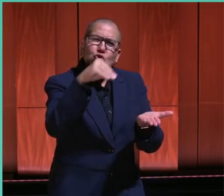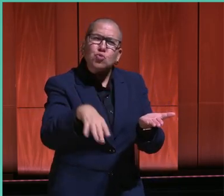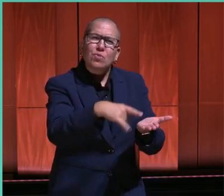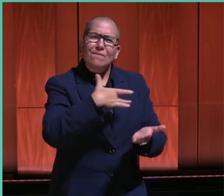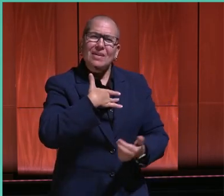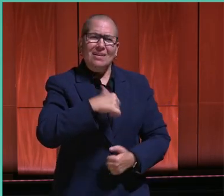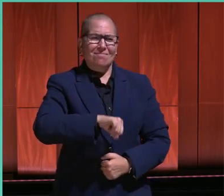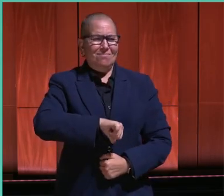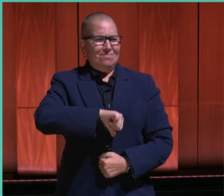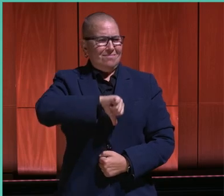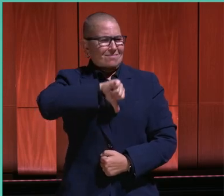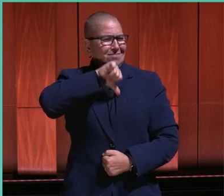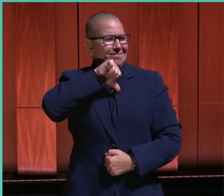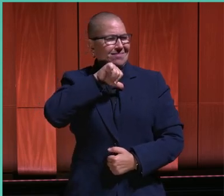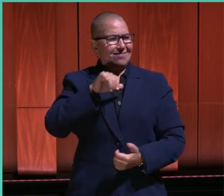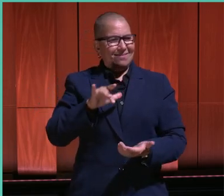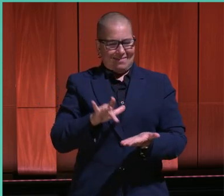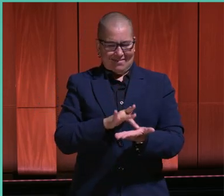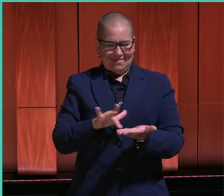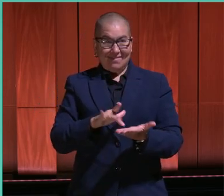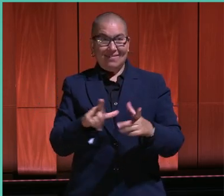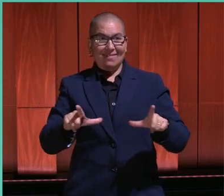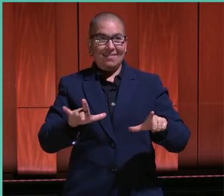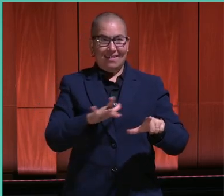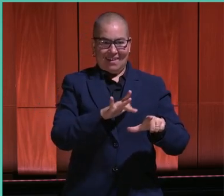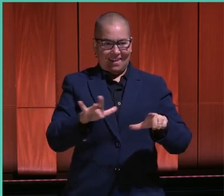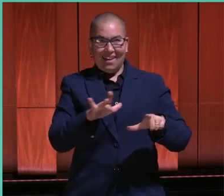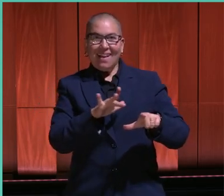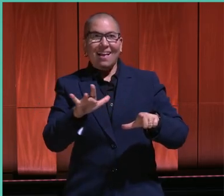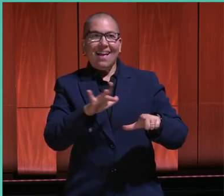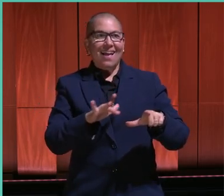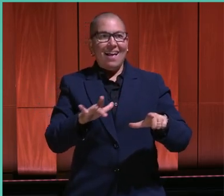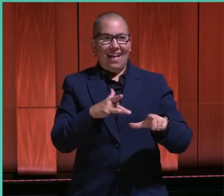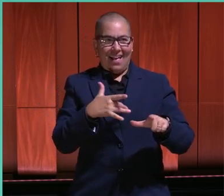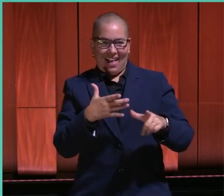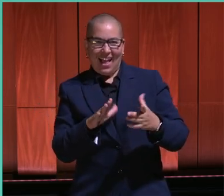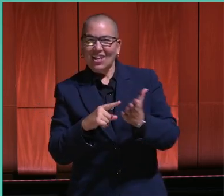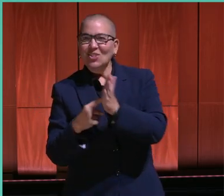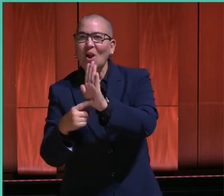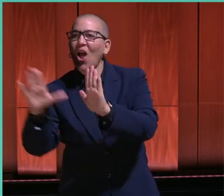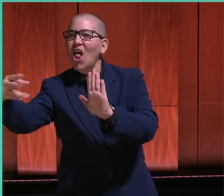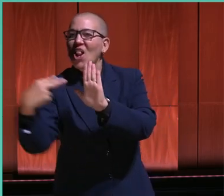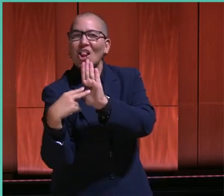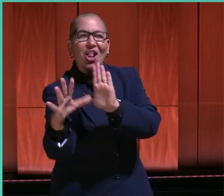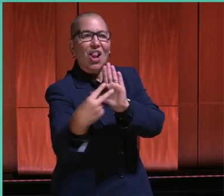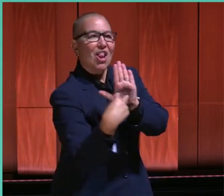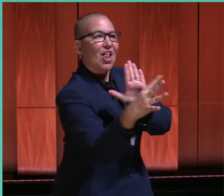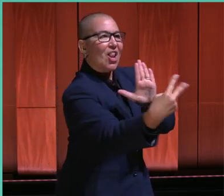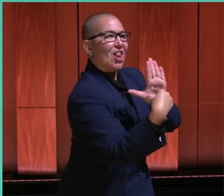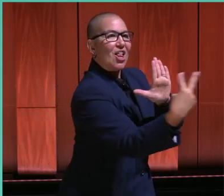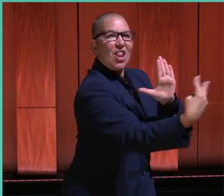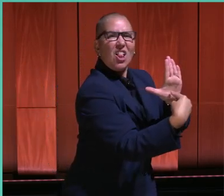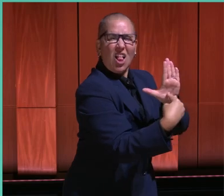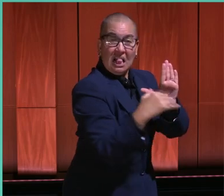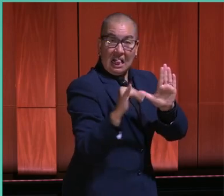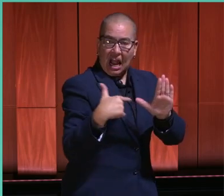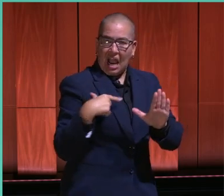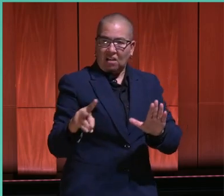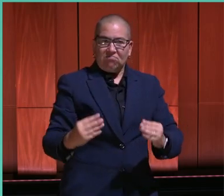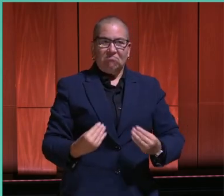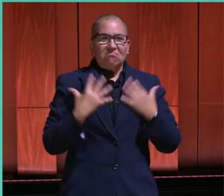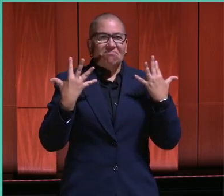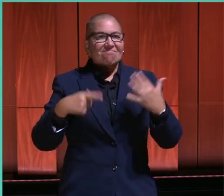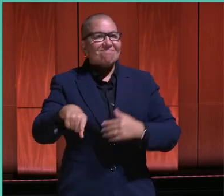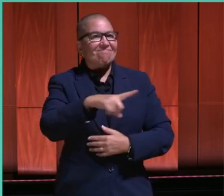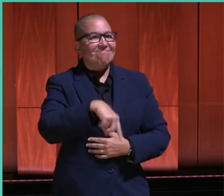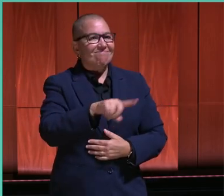have now gave them the option to share their work with others on a broader scale now. We also have been trying to